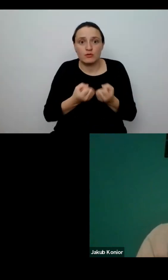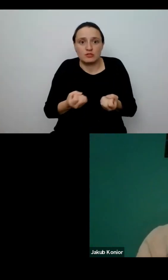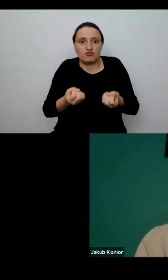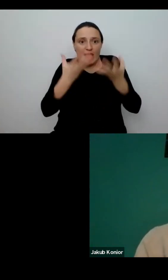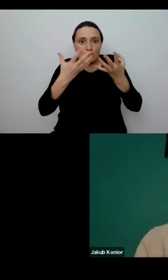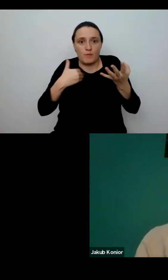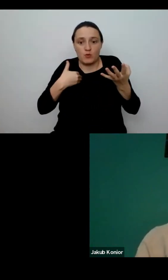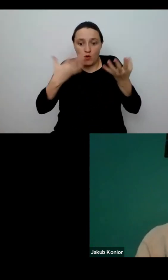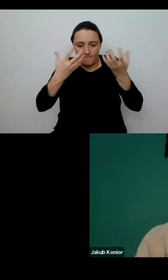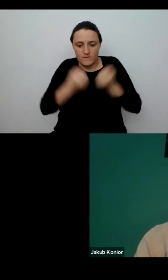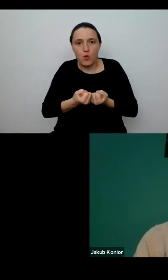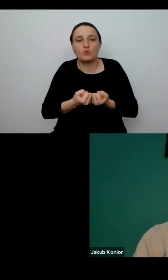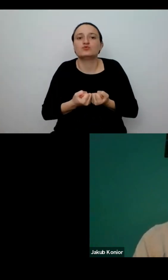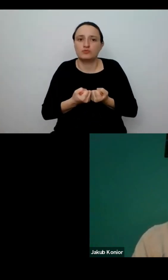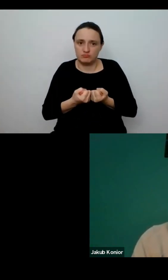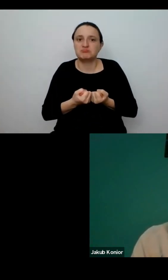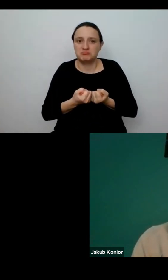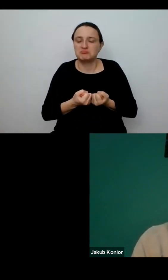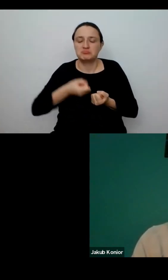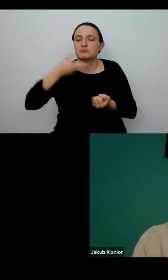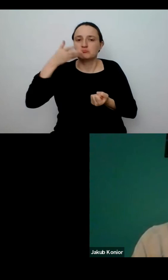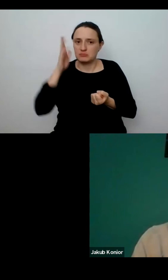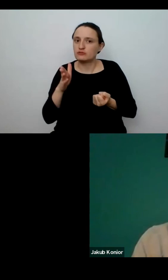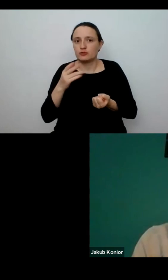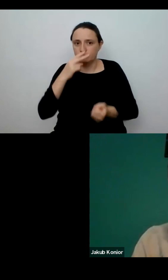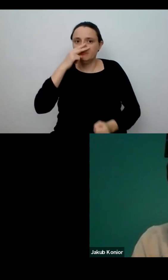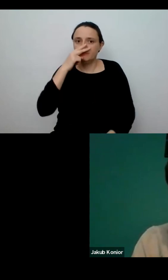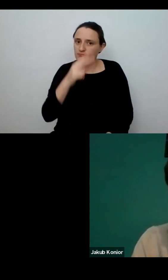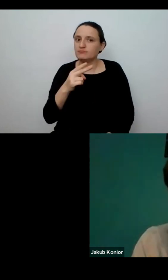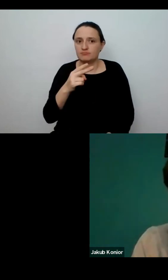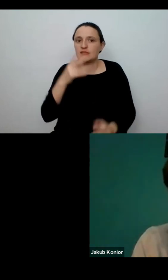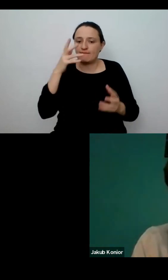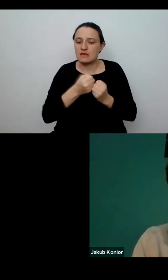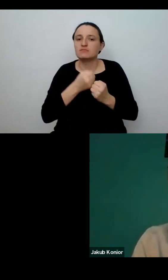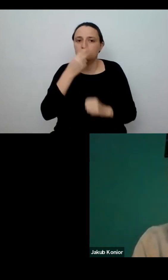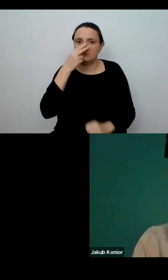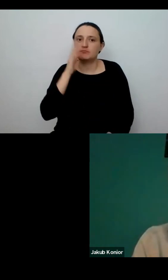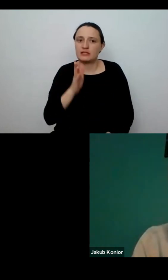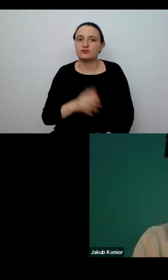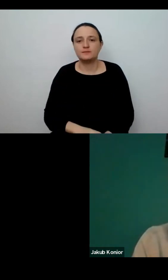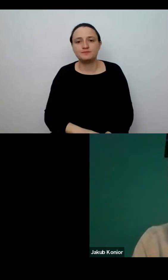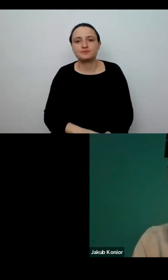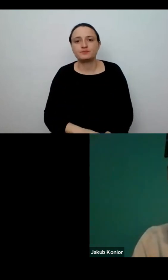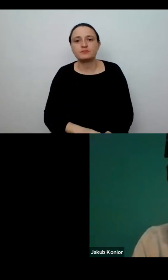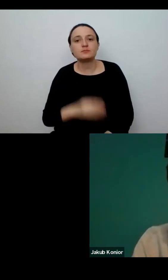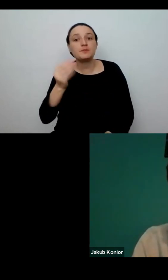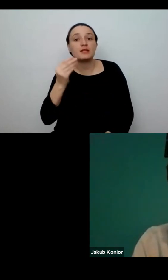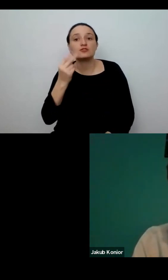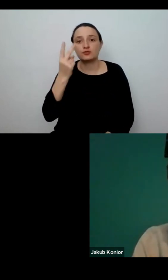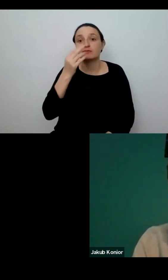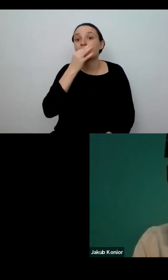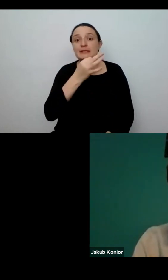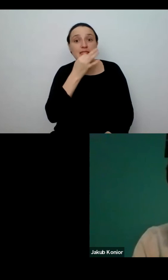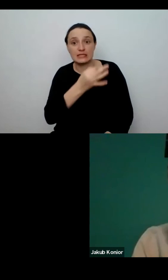Yeah. Okay, I see. Thank you very much. And we have two more questions. So the first one is